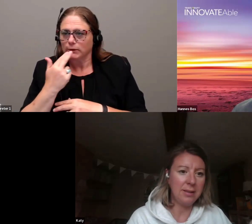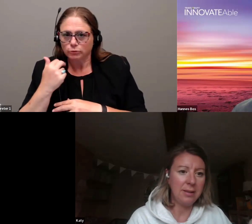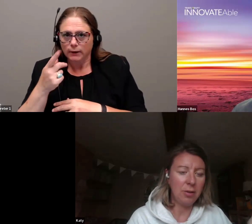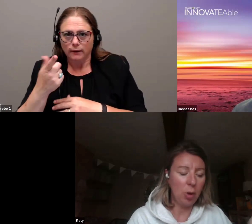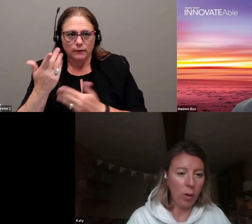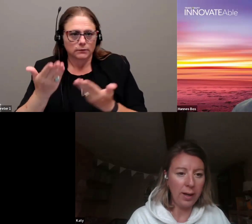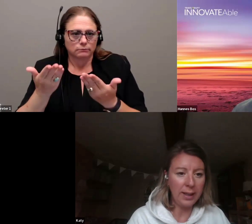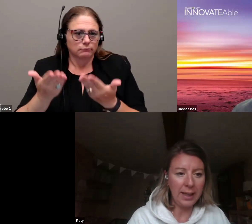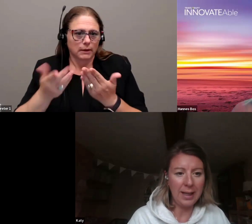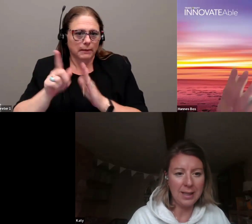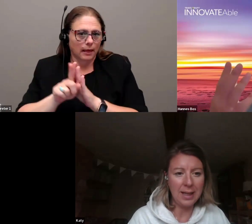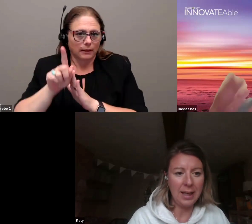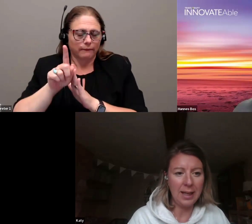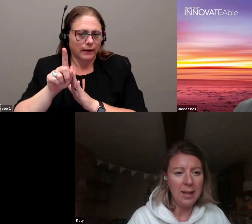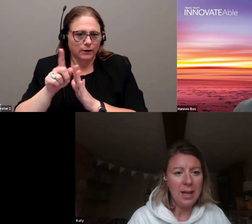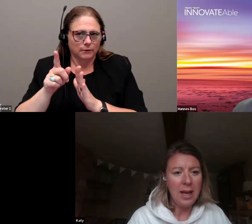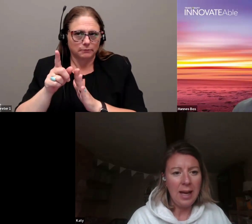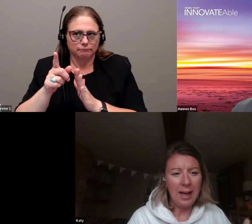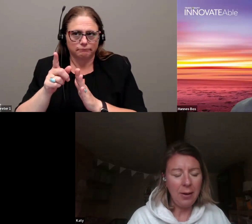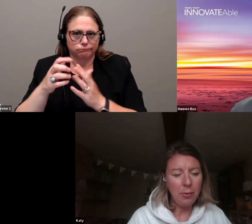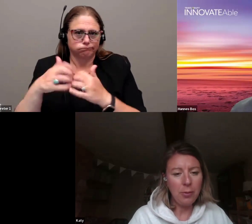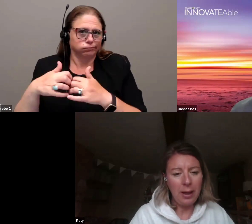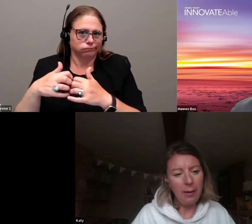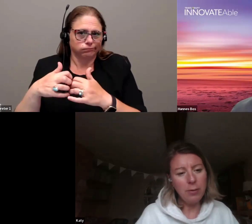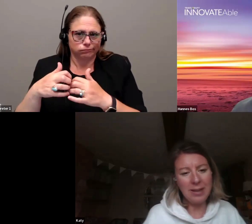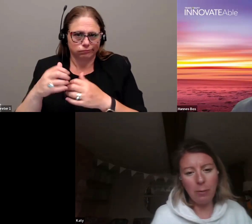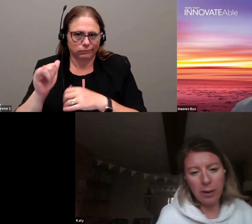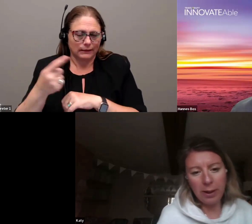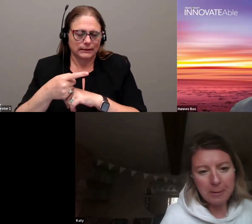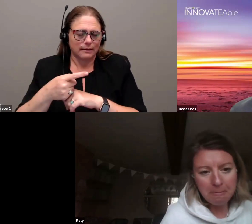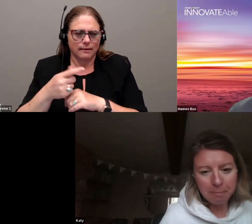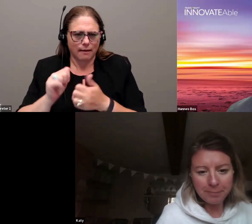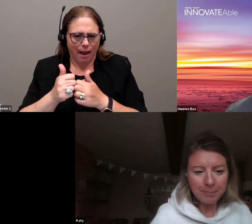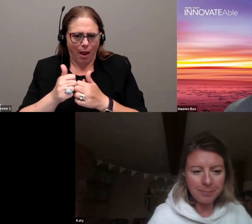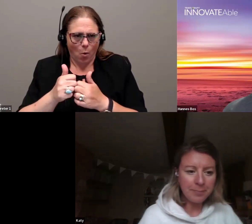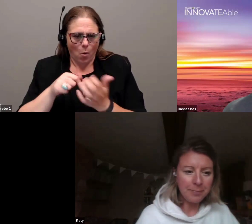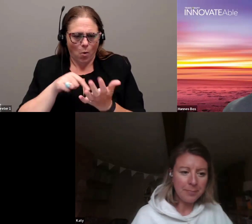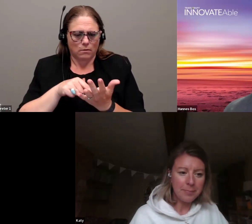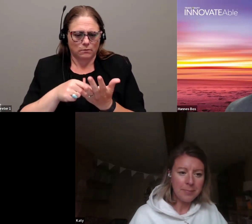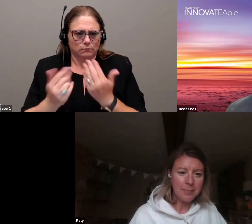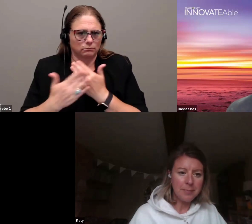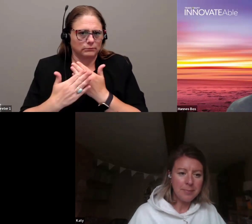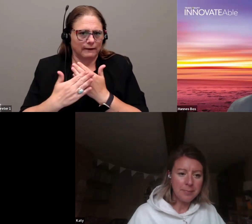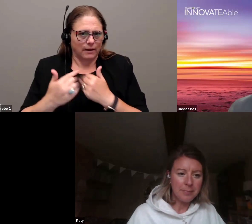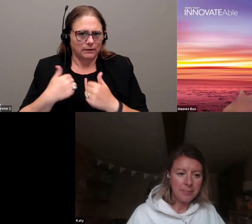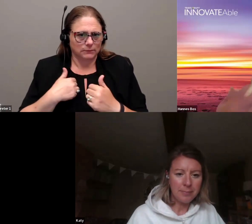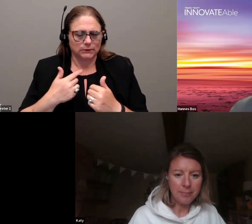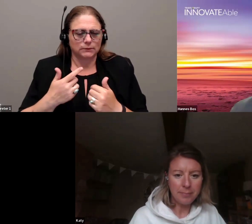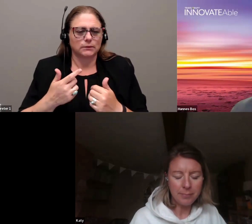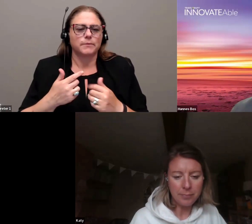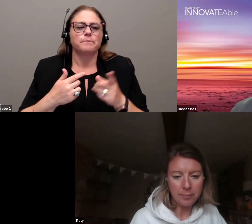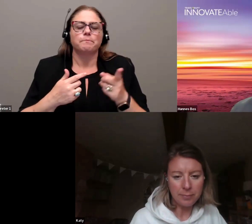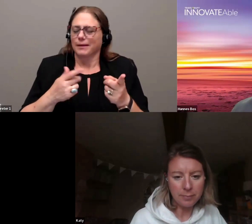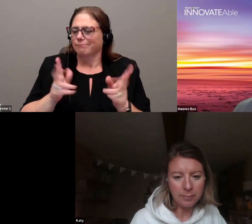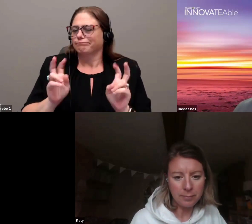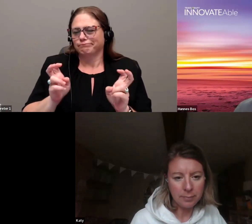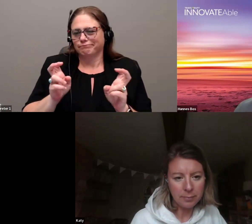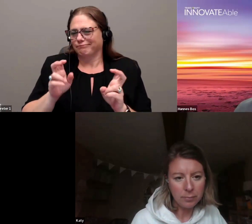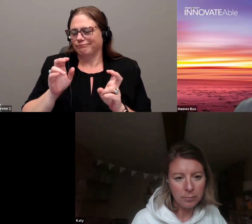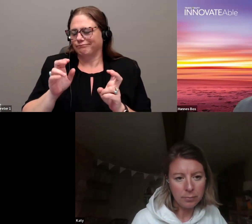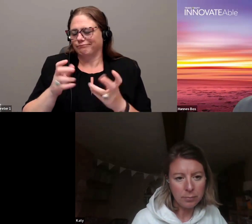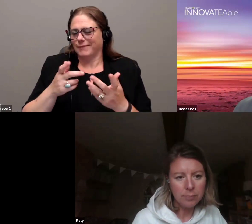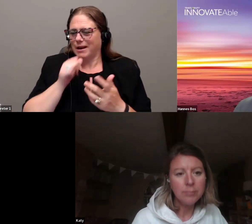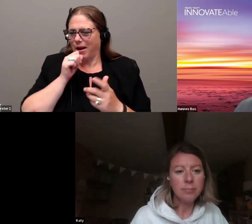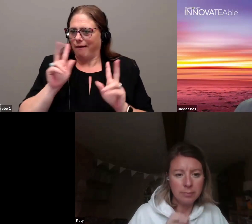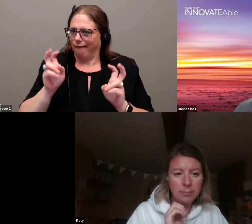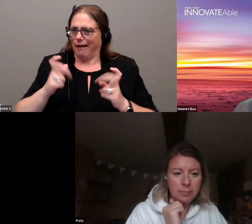that is not working that day, how does that work? So we are not a live model in that sense,